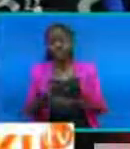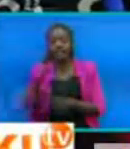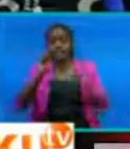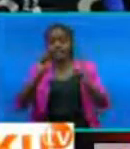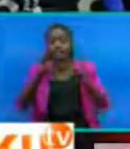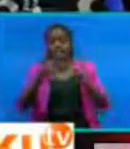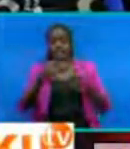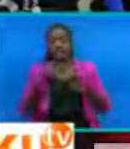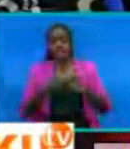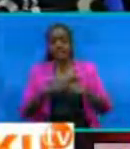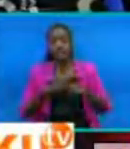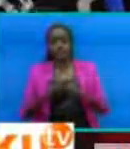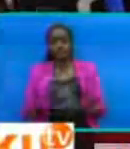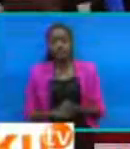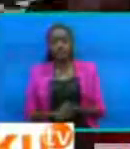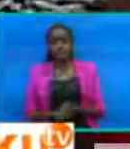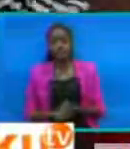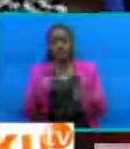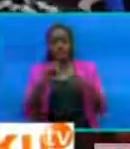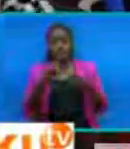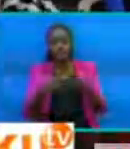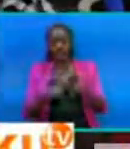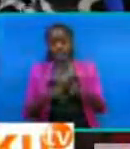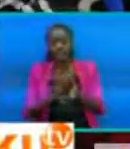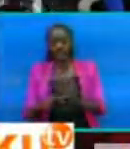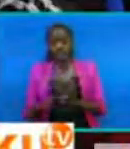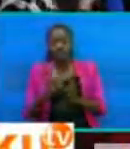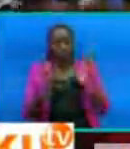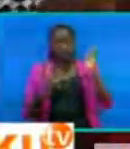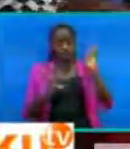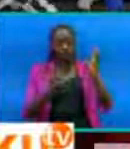that it's being considered by